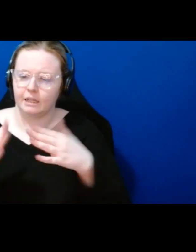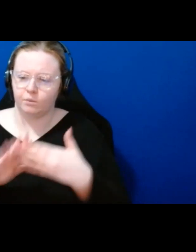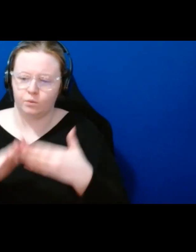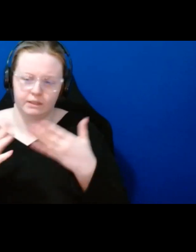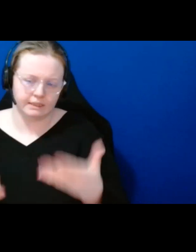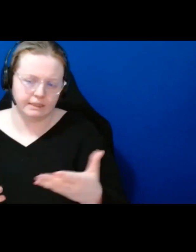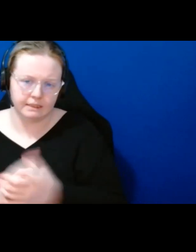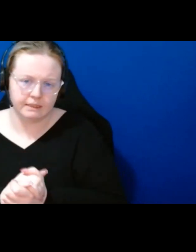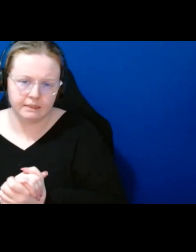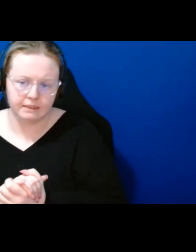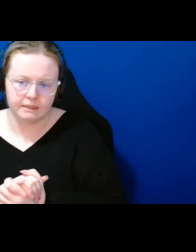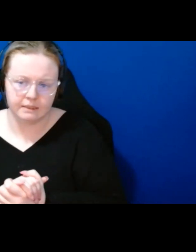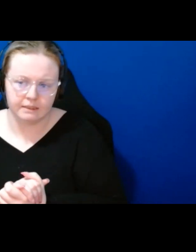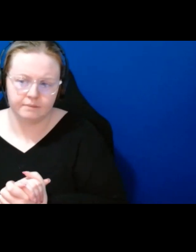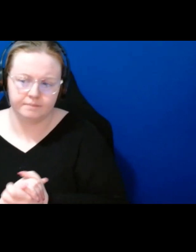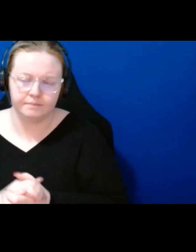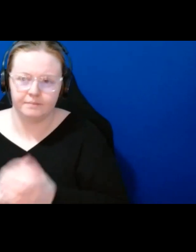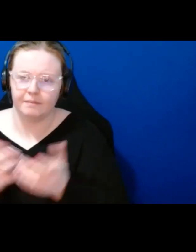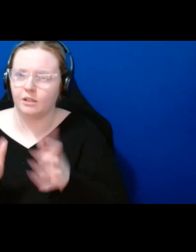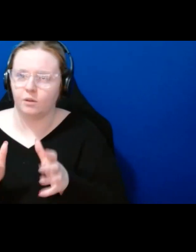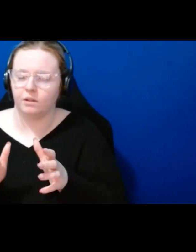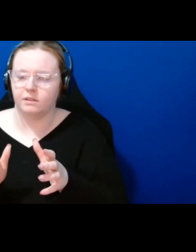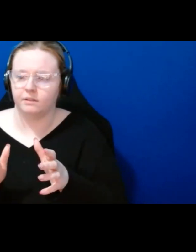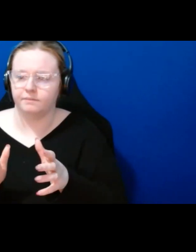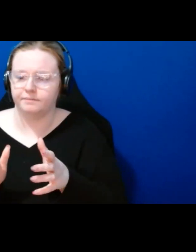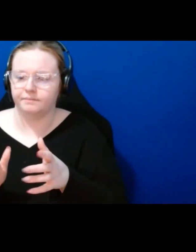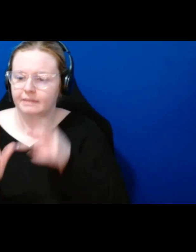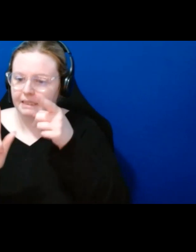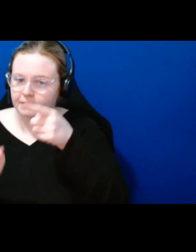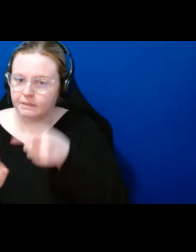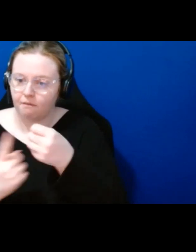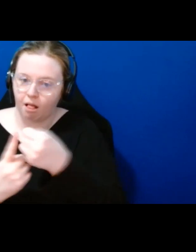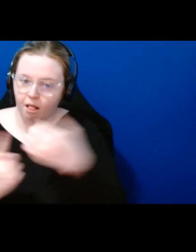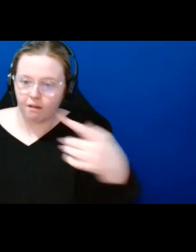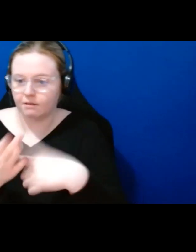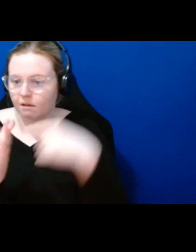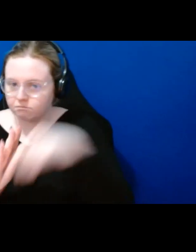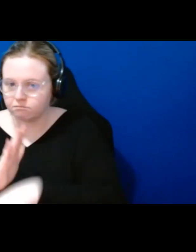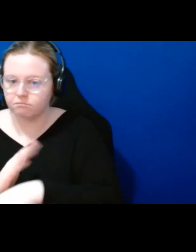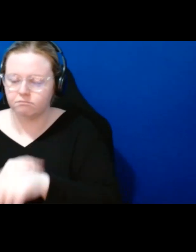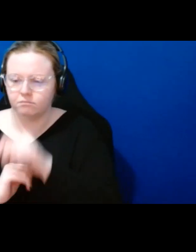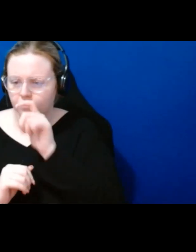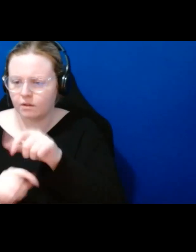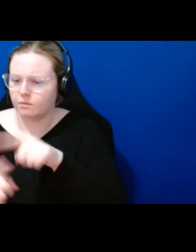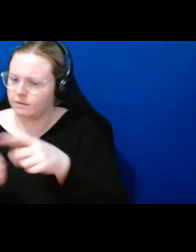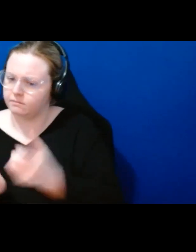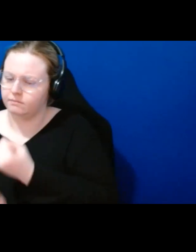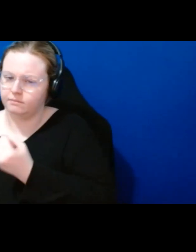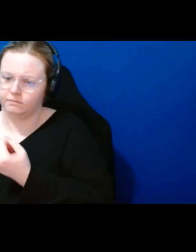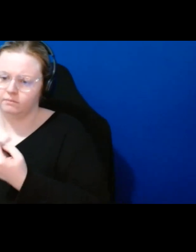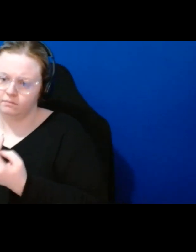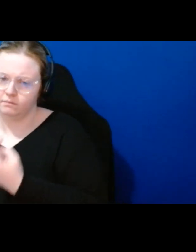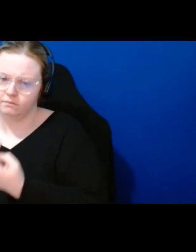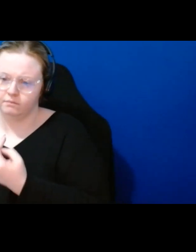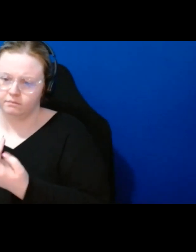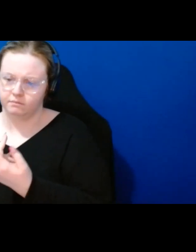So I don't want to get into, specifics here, but I think it would be best in a